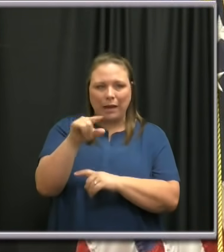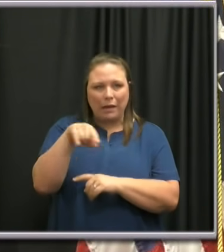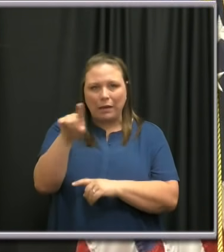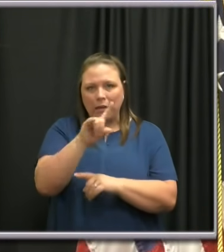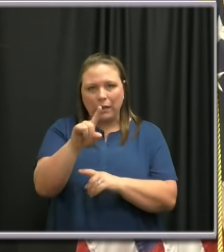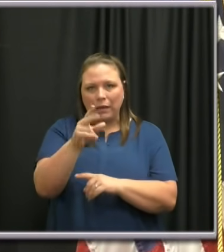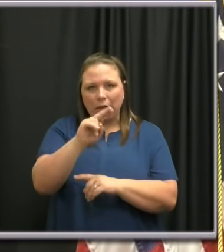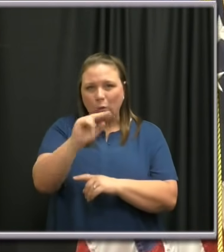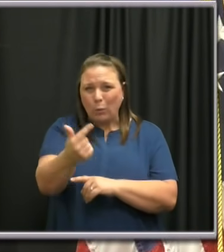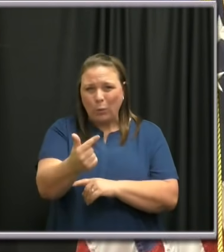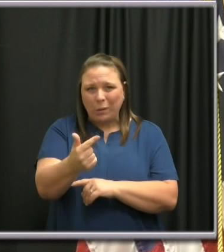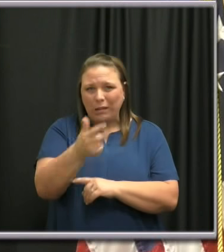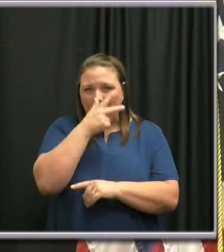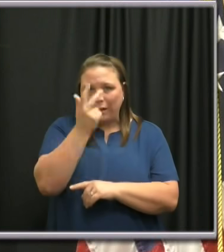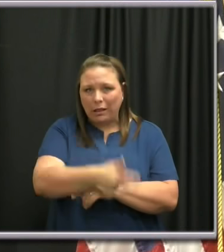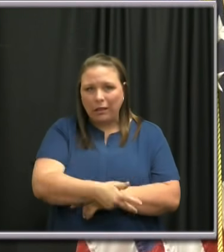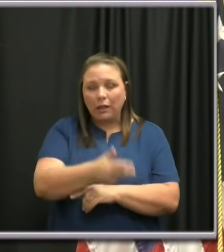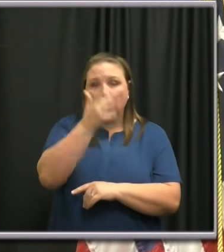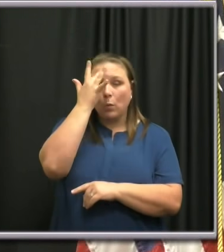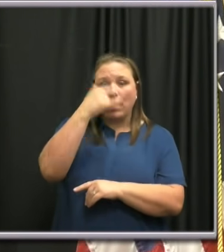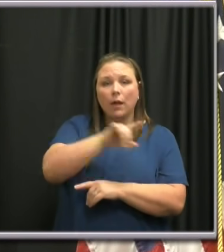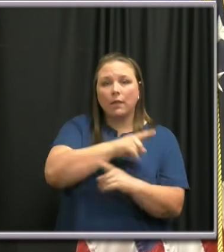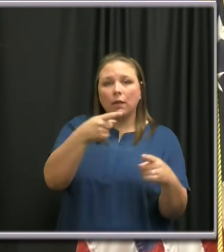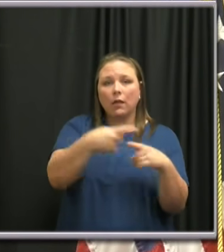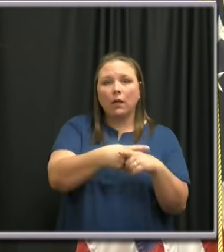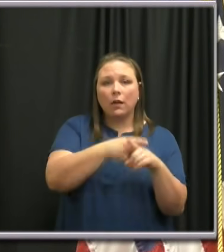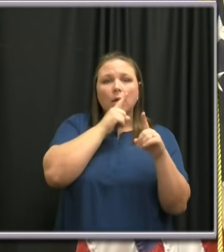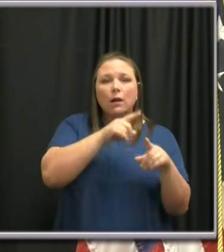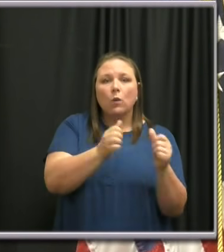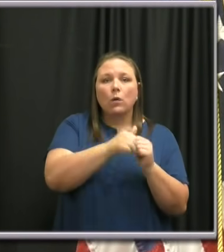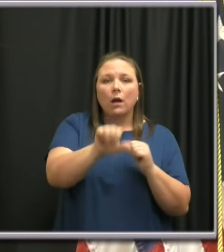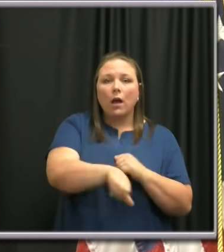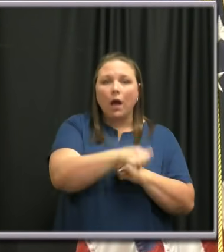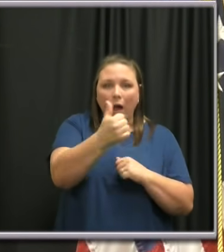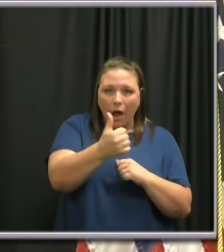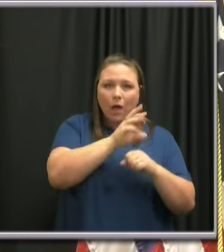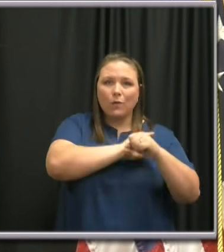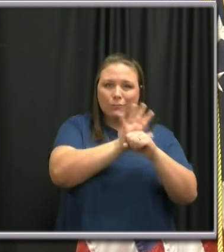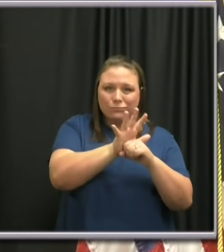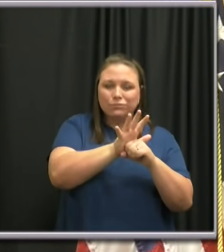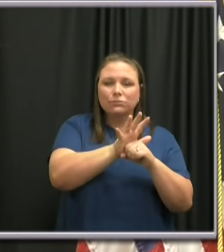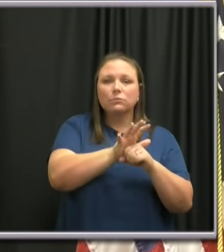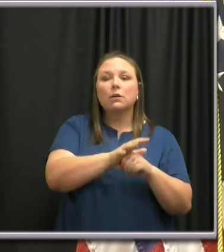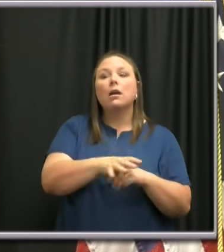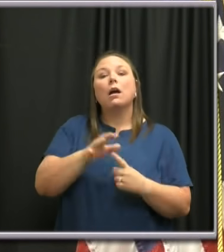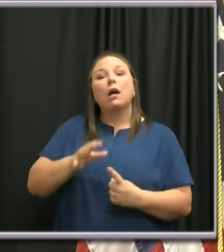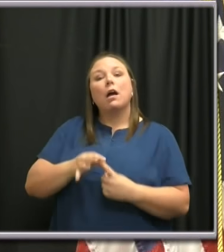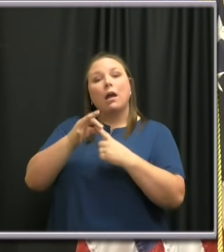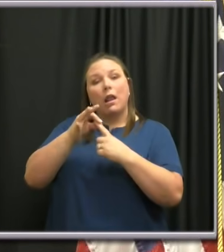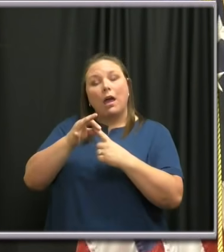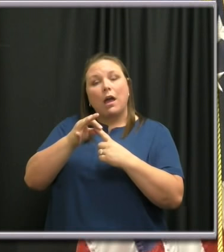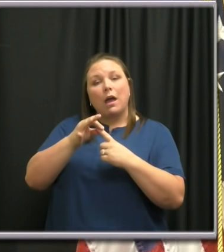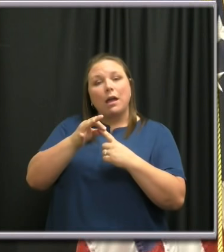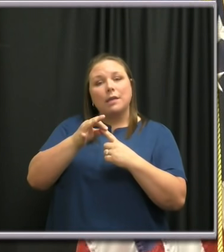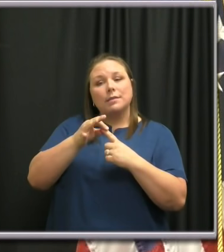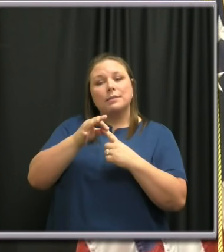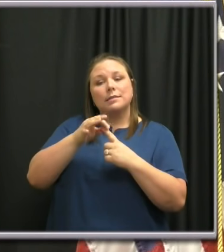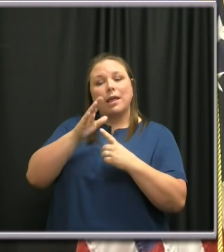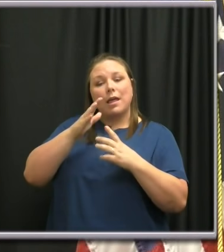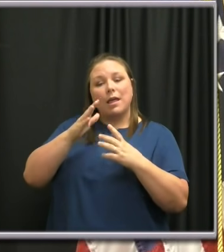good because they cross-react with other human coronaviruses. And unless the antibody tests are highly